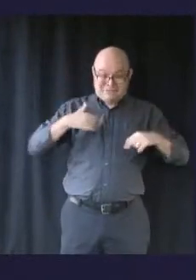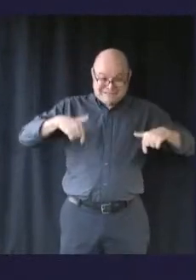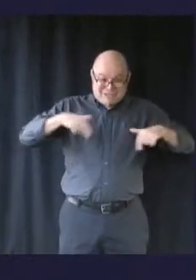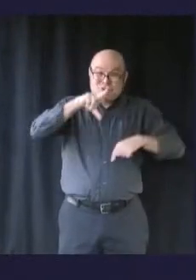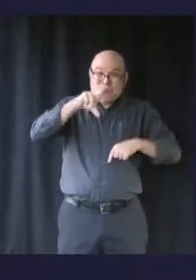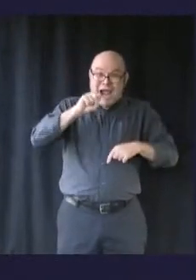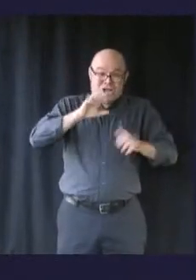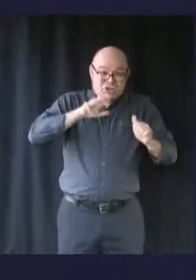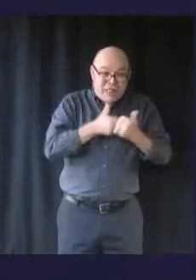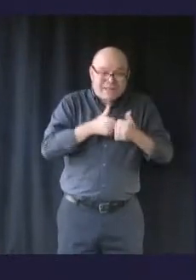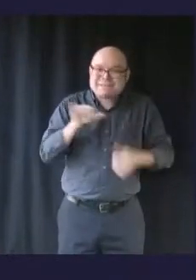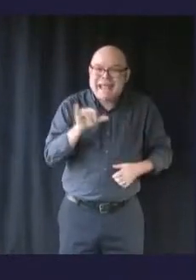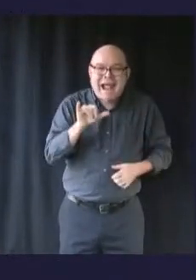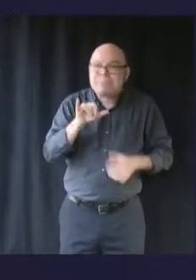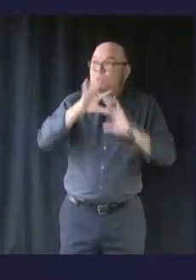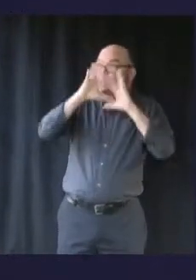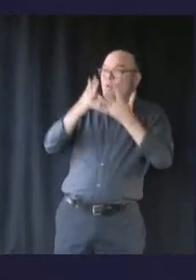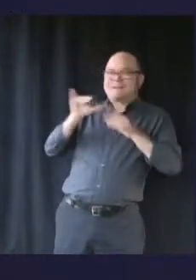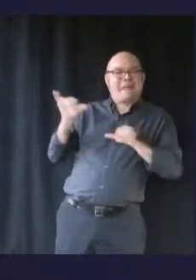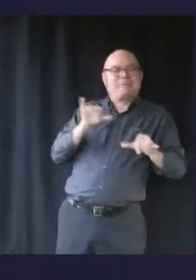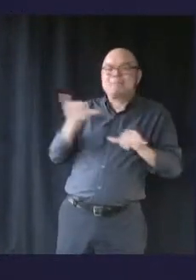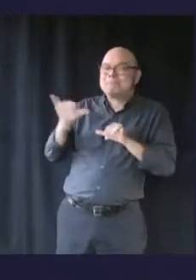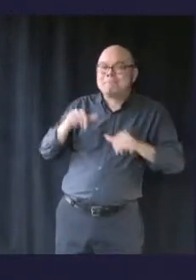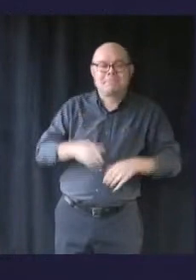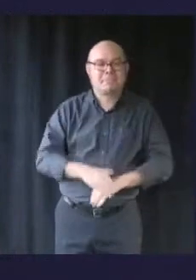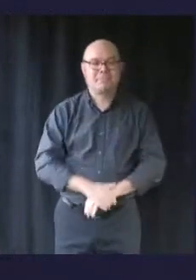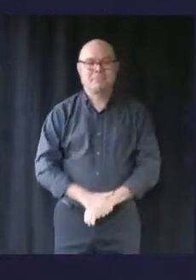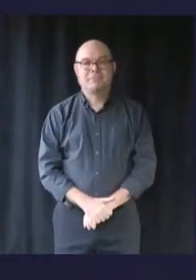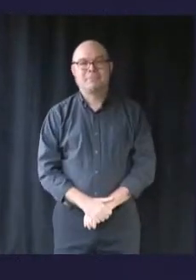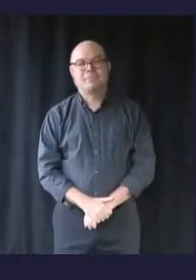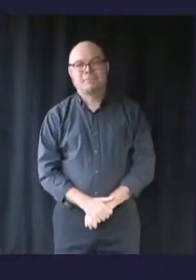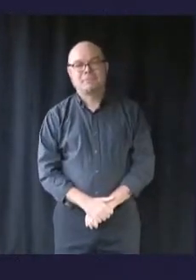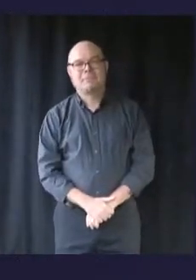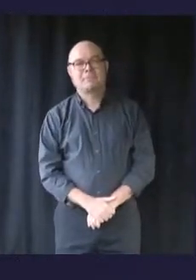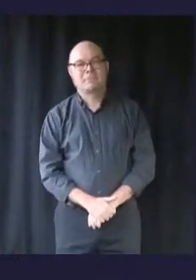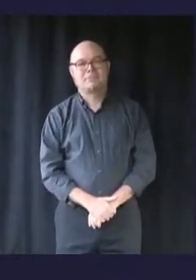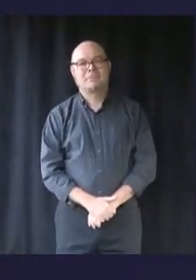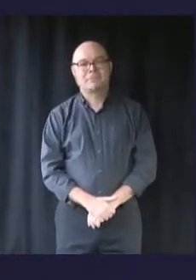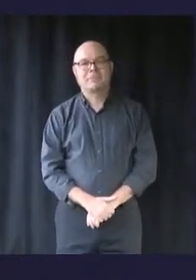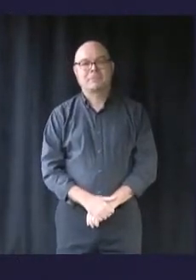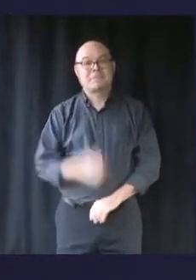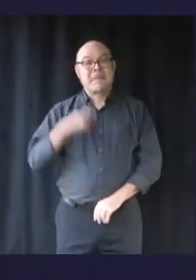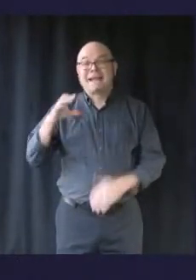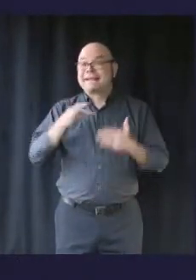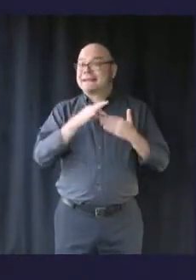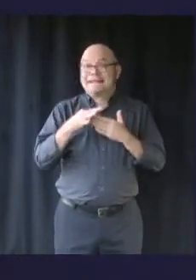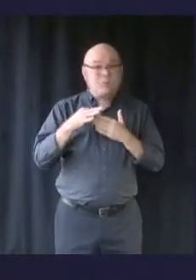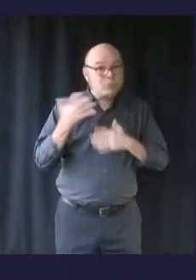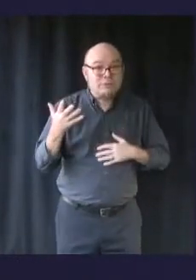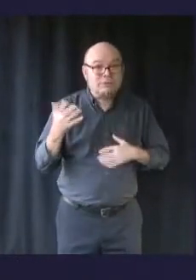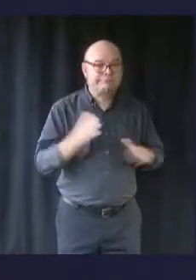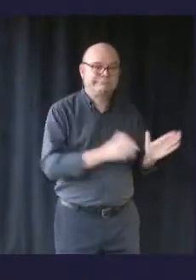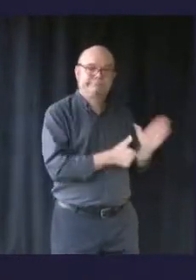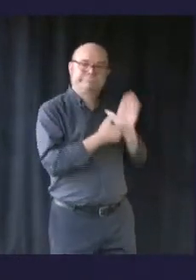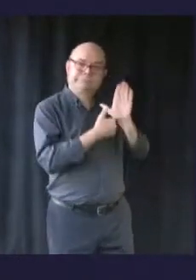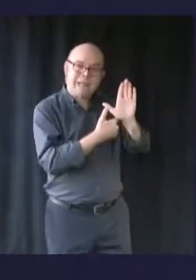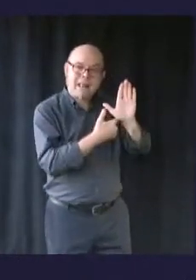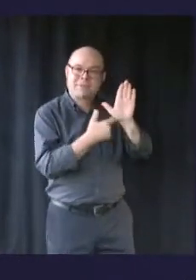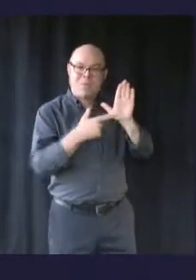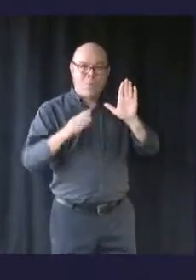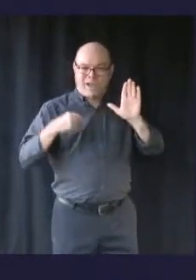Leading by example means taking action at home to renew and defend our own